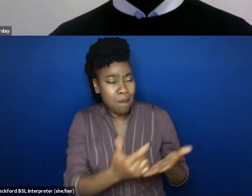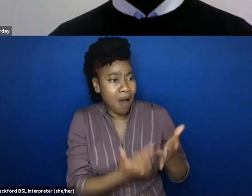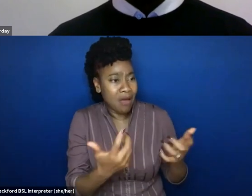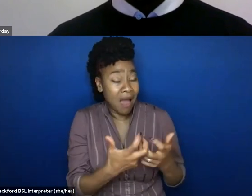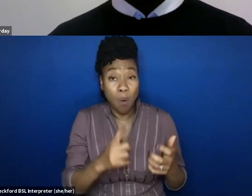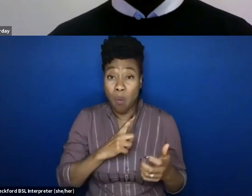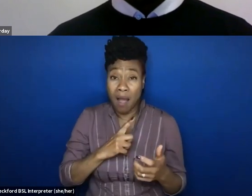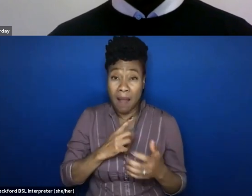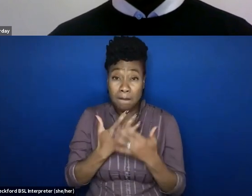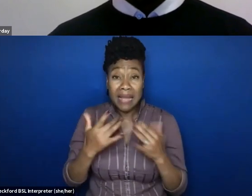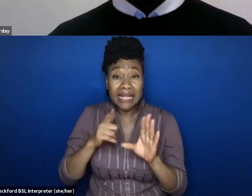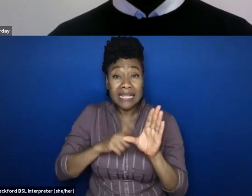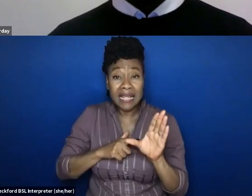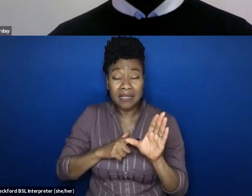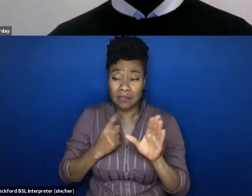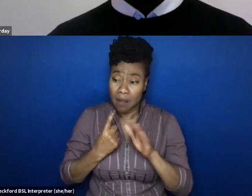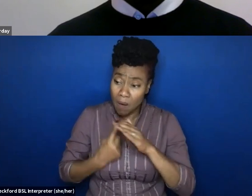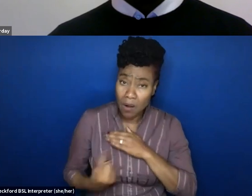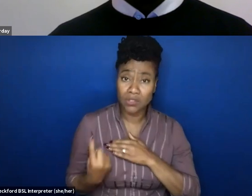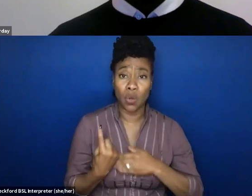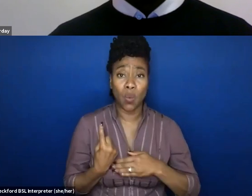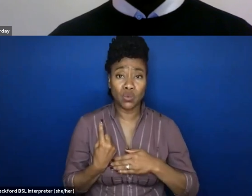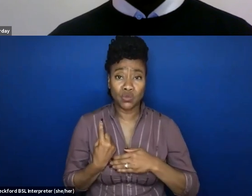be very disheartening.